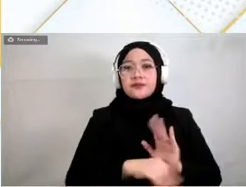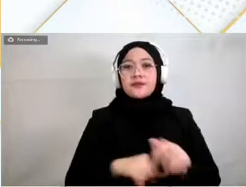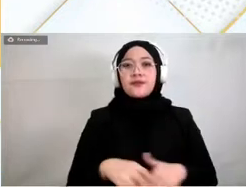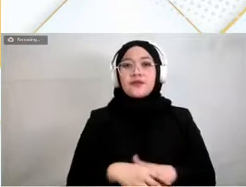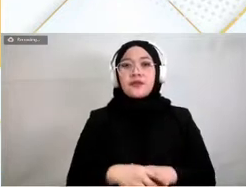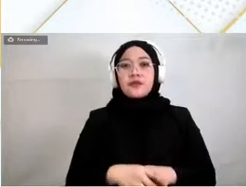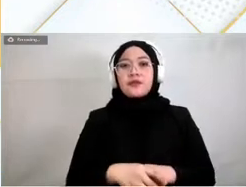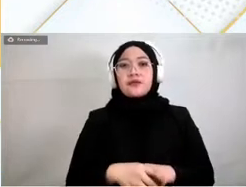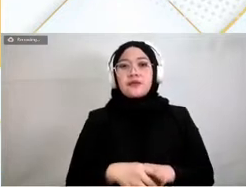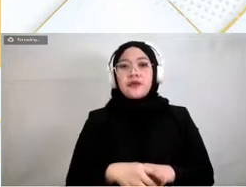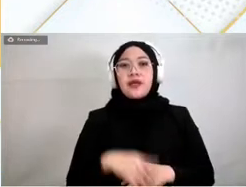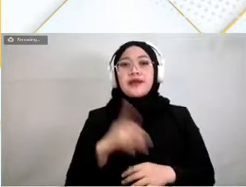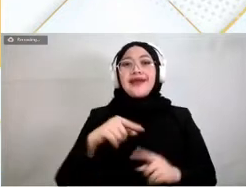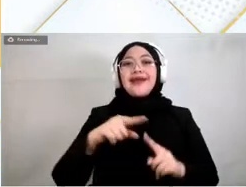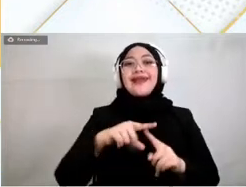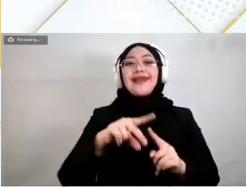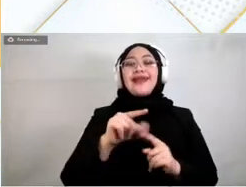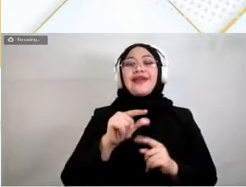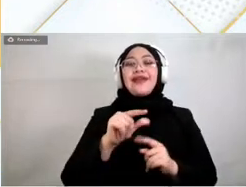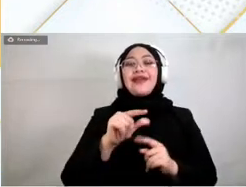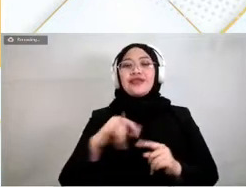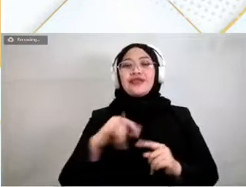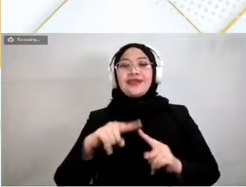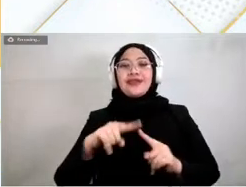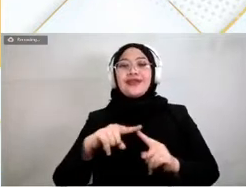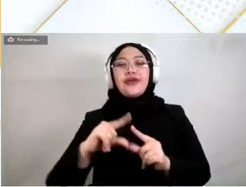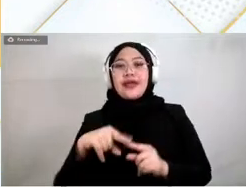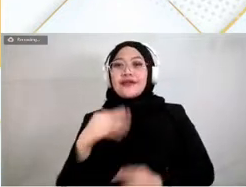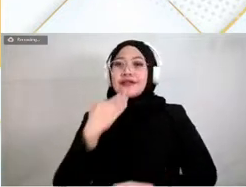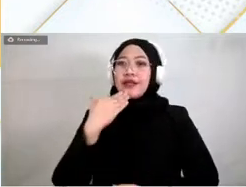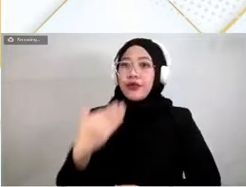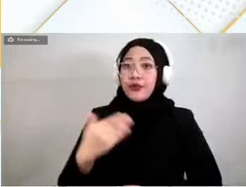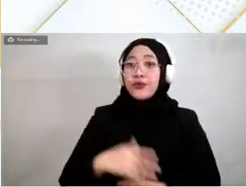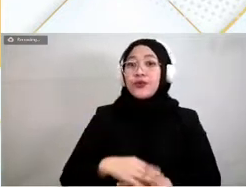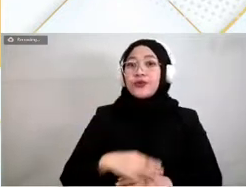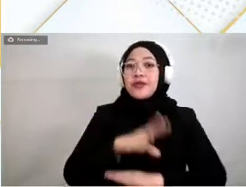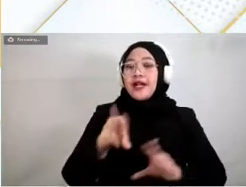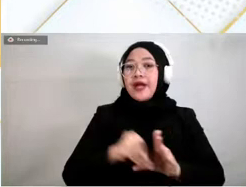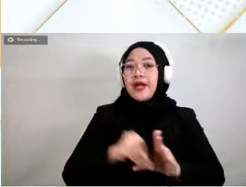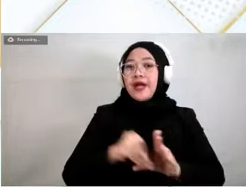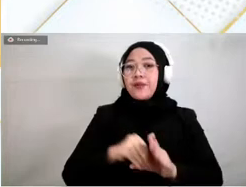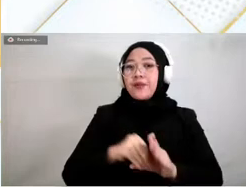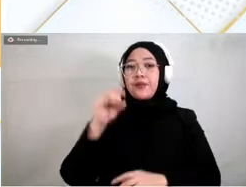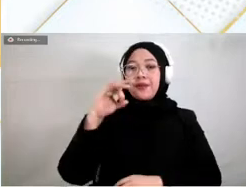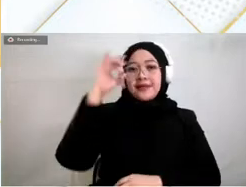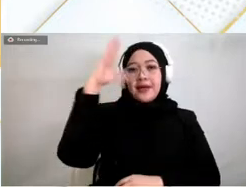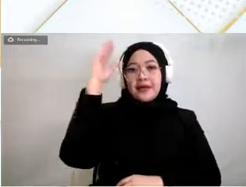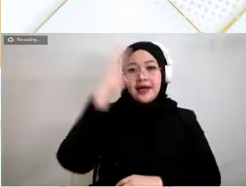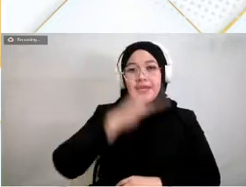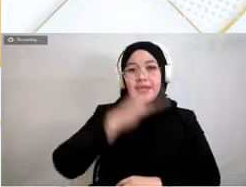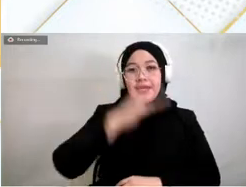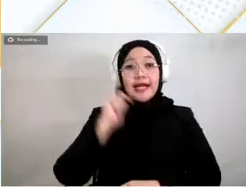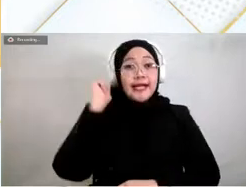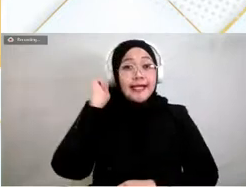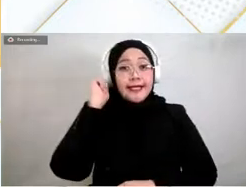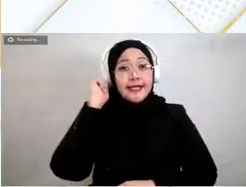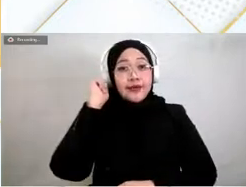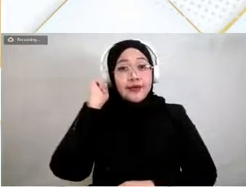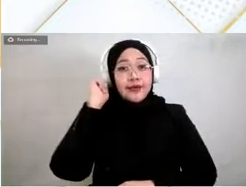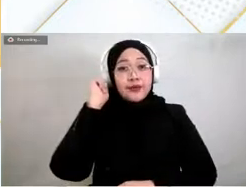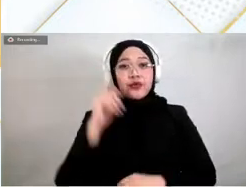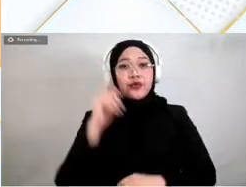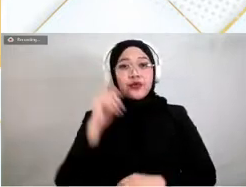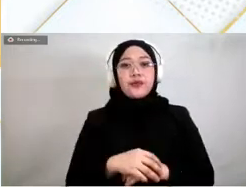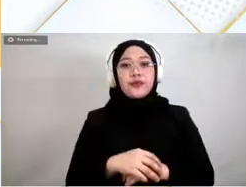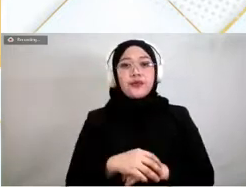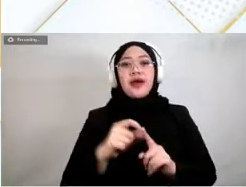Ambassador Tritariat, thank you for your presentation this morning. And also, Madam Ibu, providing some